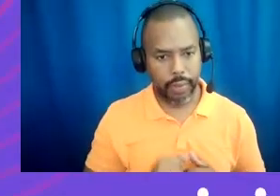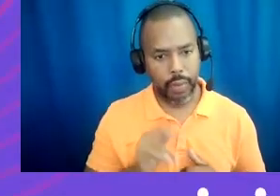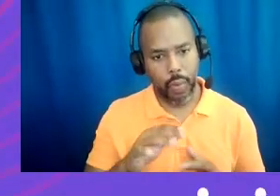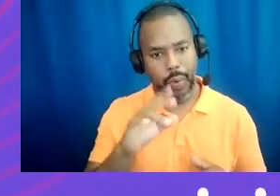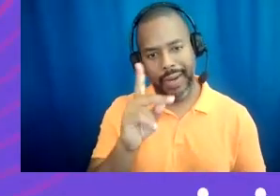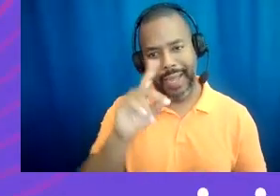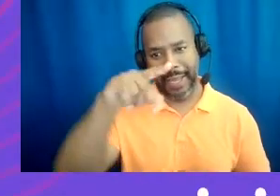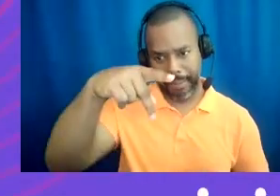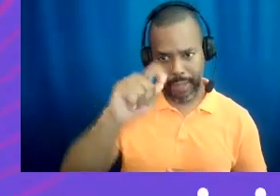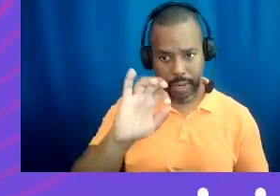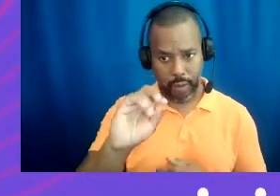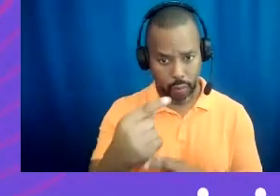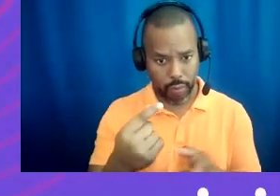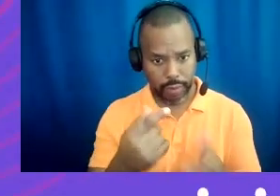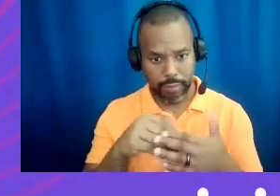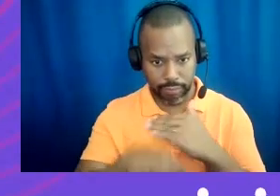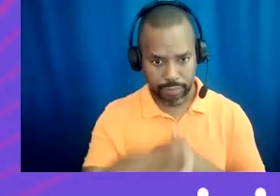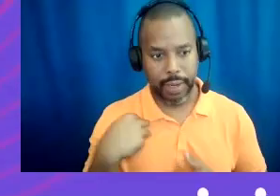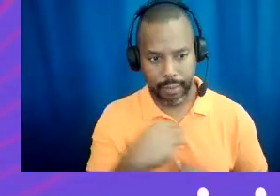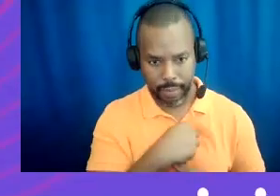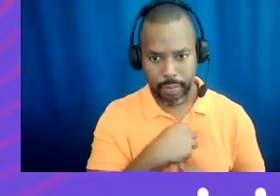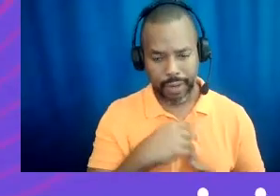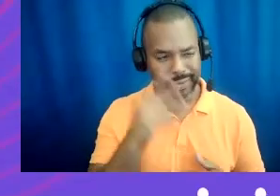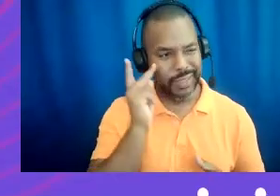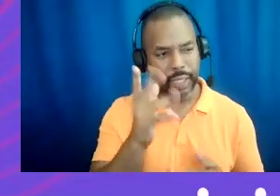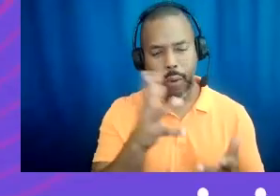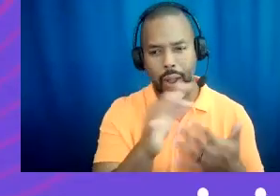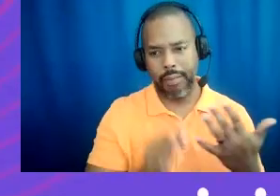account to complete an e-visit and to determine what options you might have.